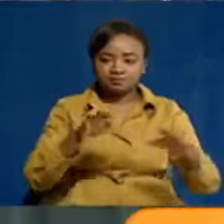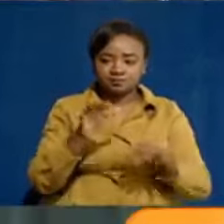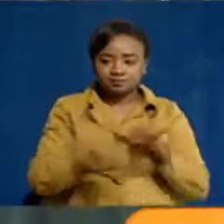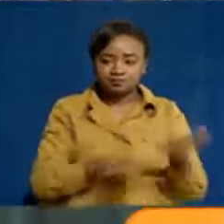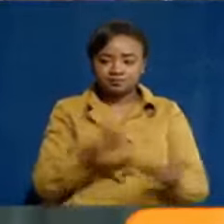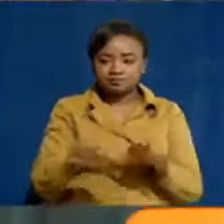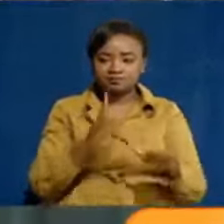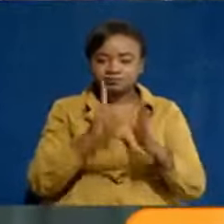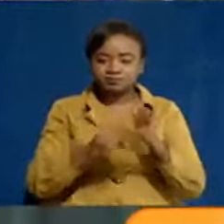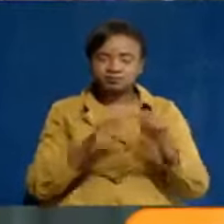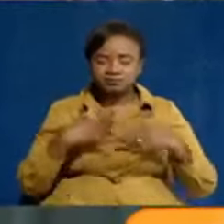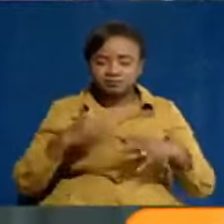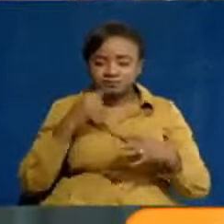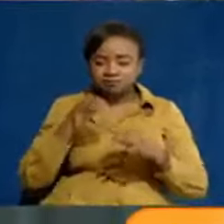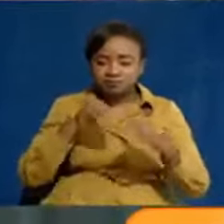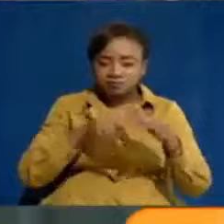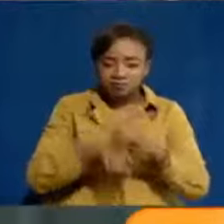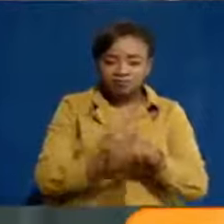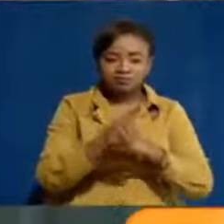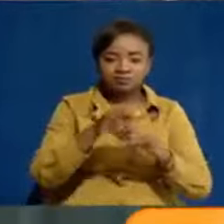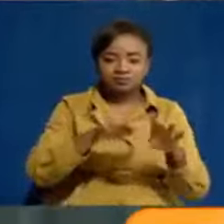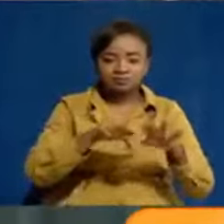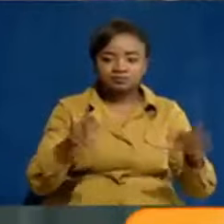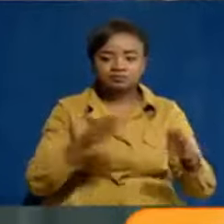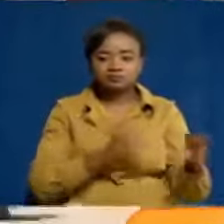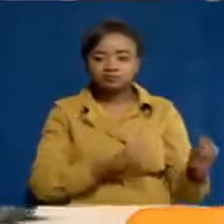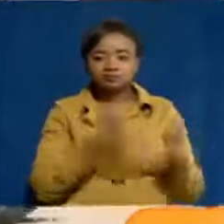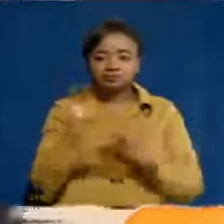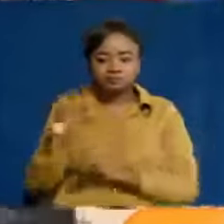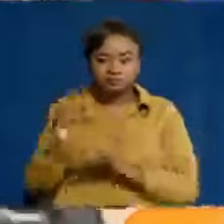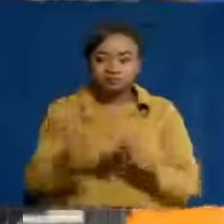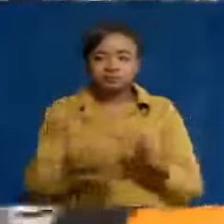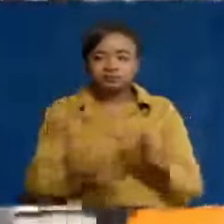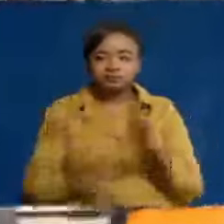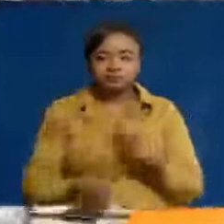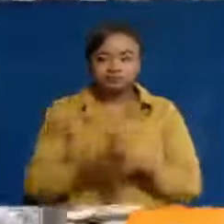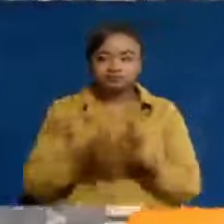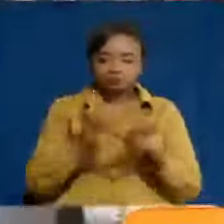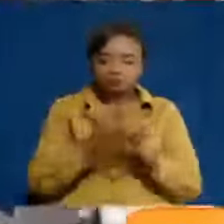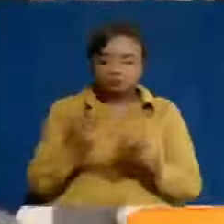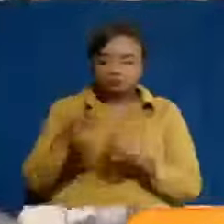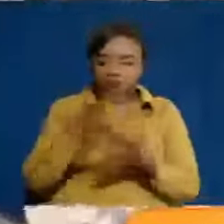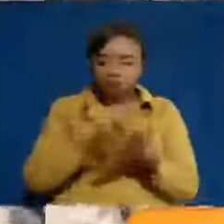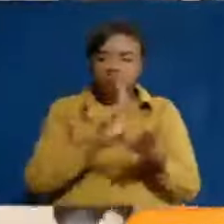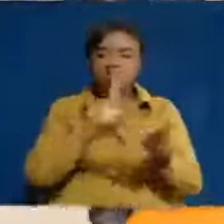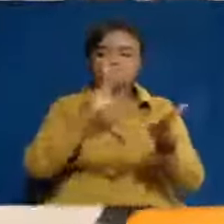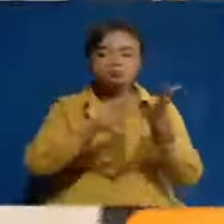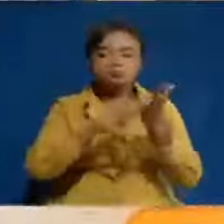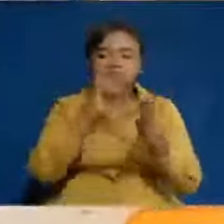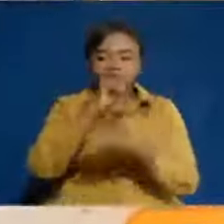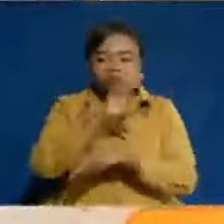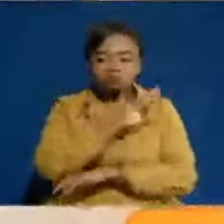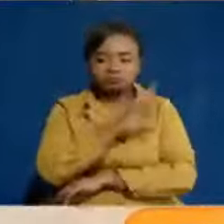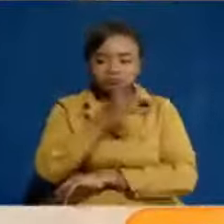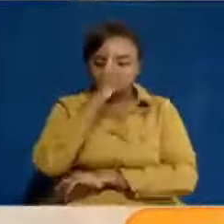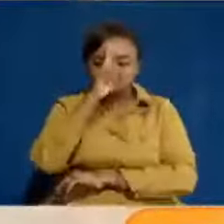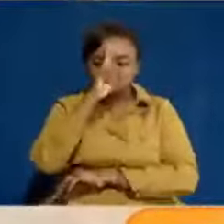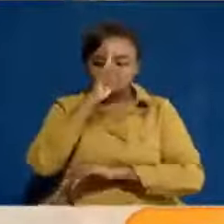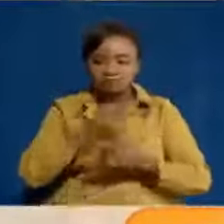removed individuals who had encroached on the property and that the matter has been reported to authorities.